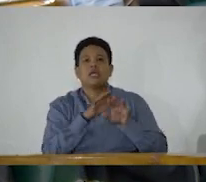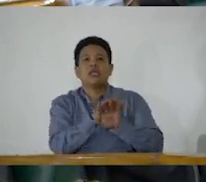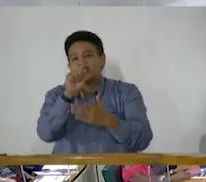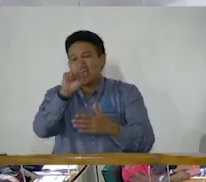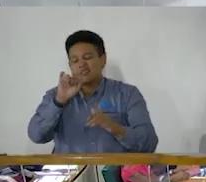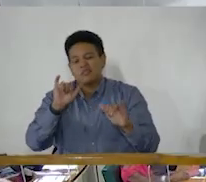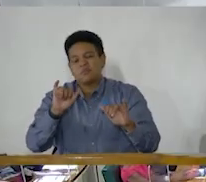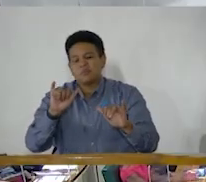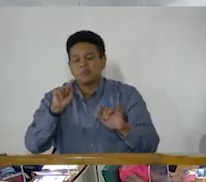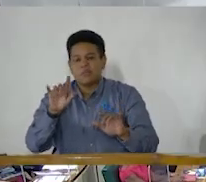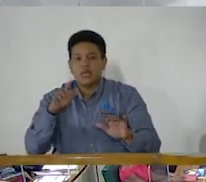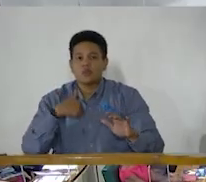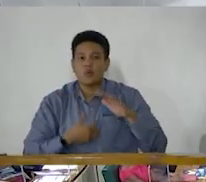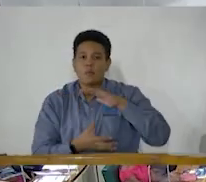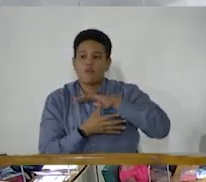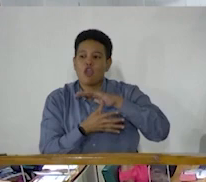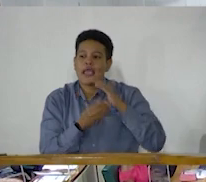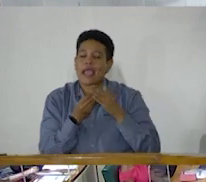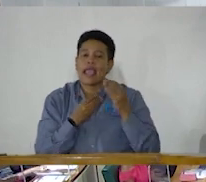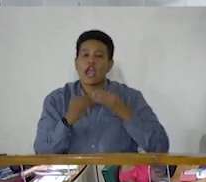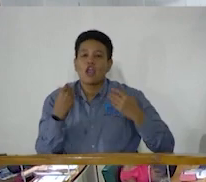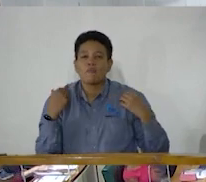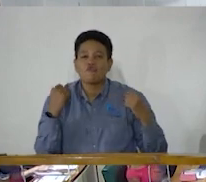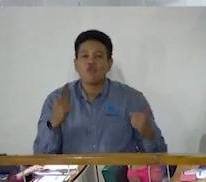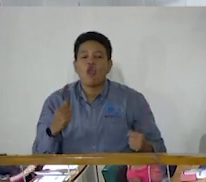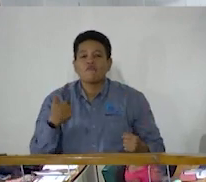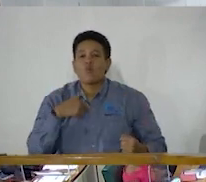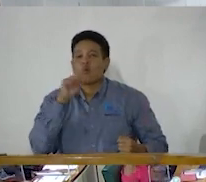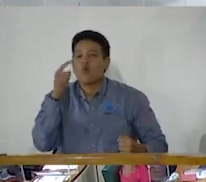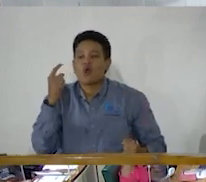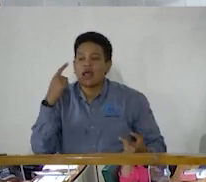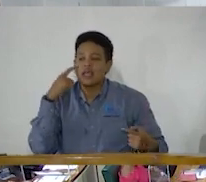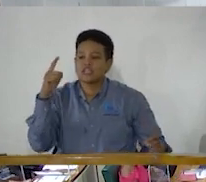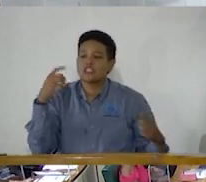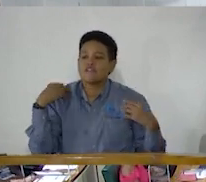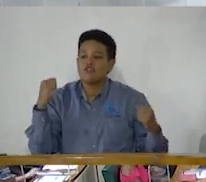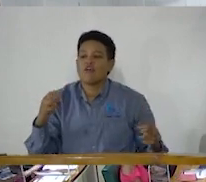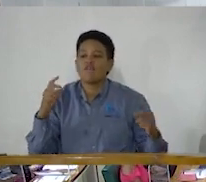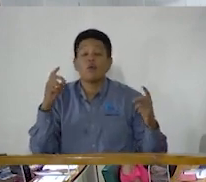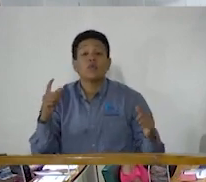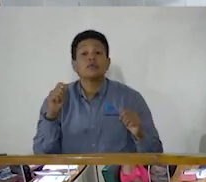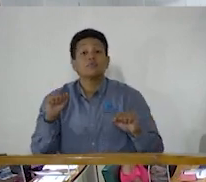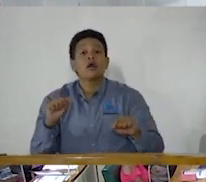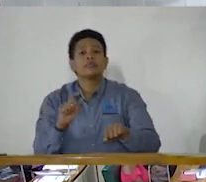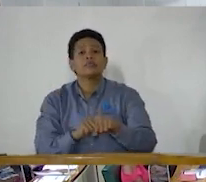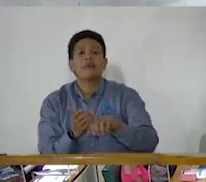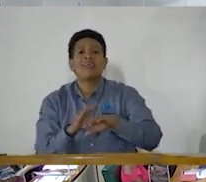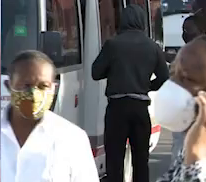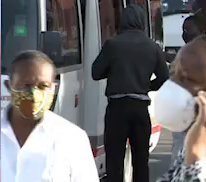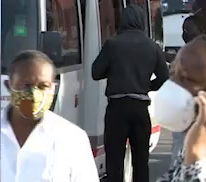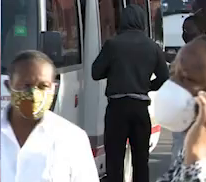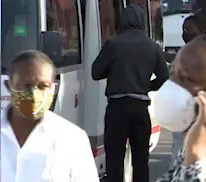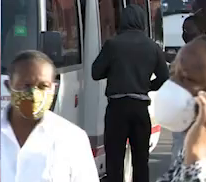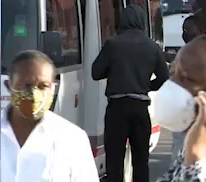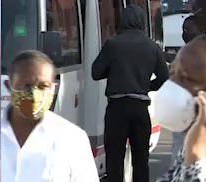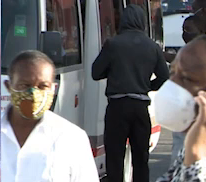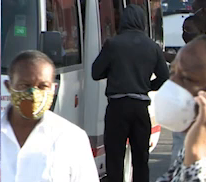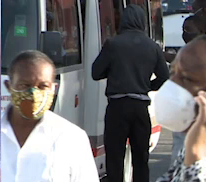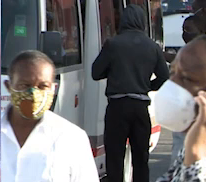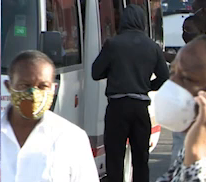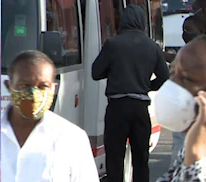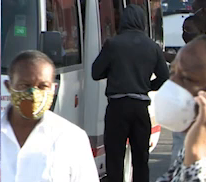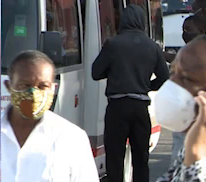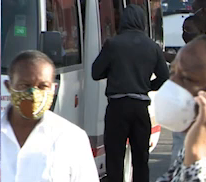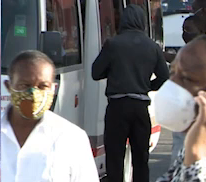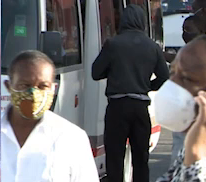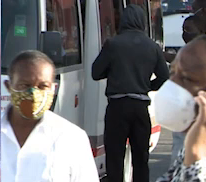in Jamaica. Minister Clark gave the update as he opened the 2022-2023 budget debate on Tuesday. Also coming out of